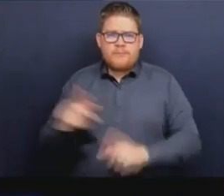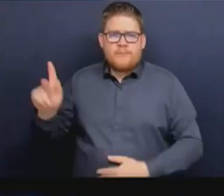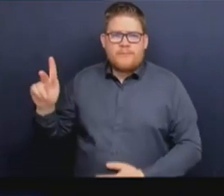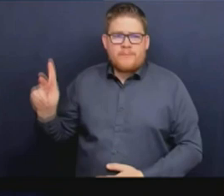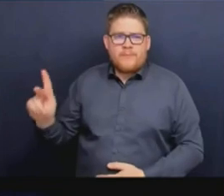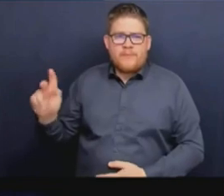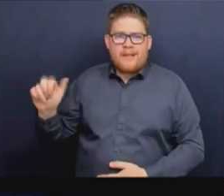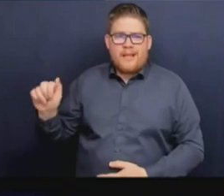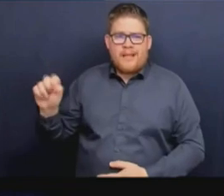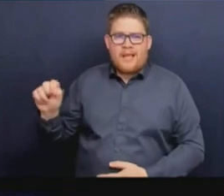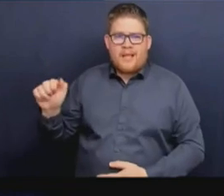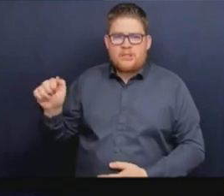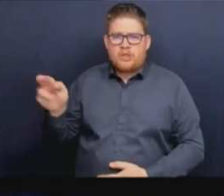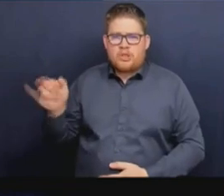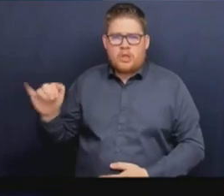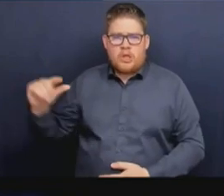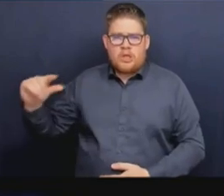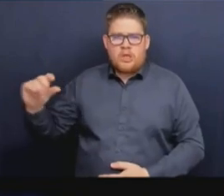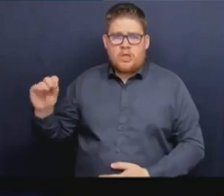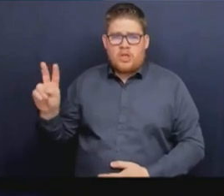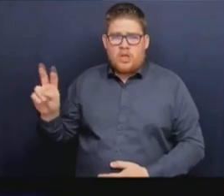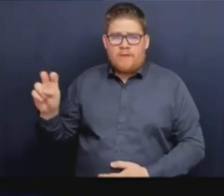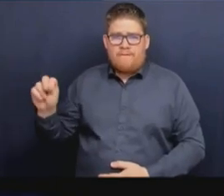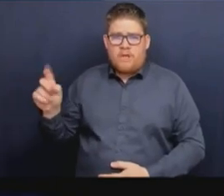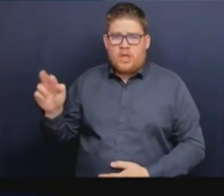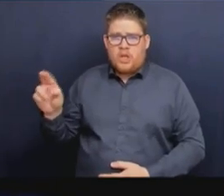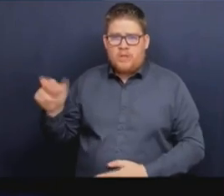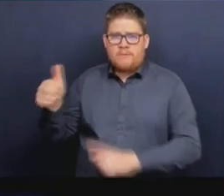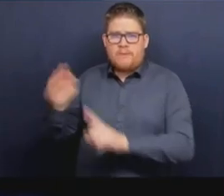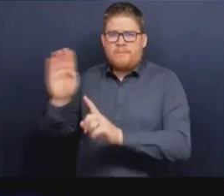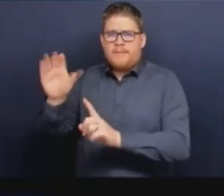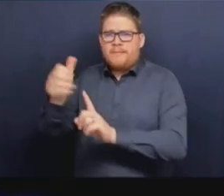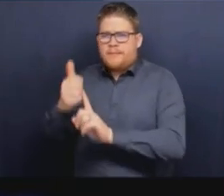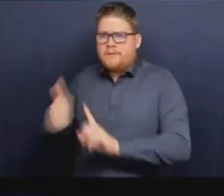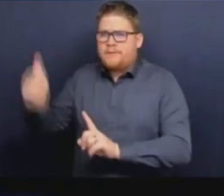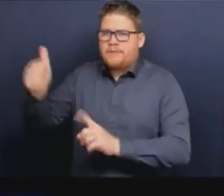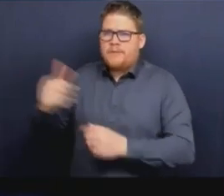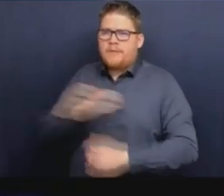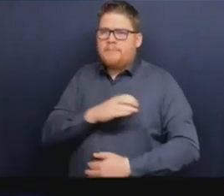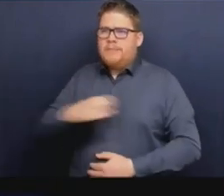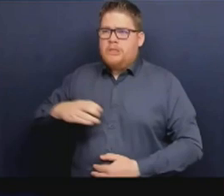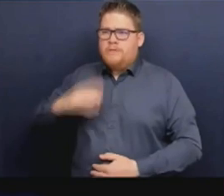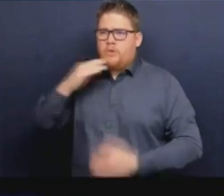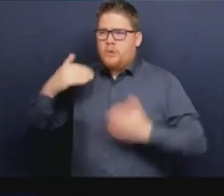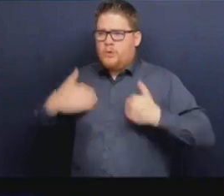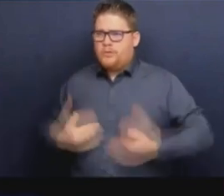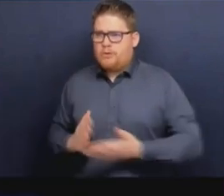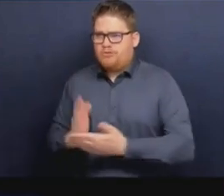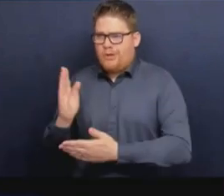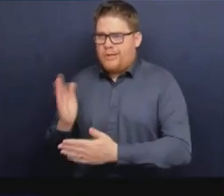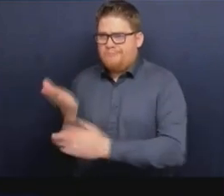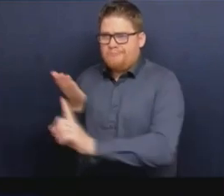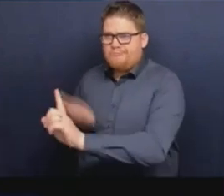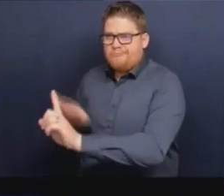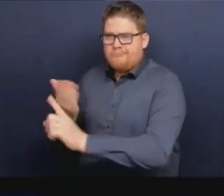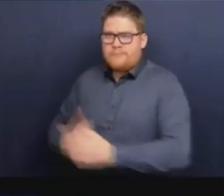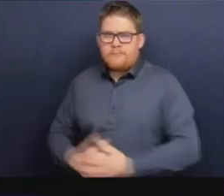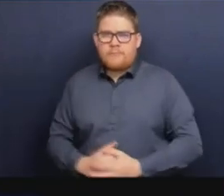the First Nations Leadership Council, Regional Chief Terry Teegee, Grand